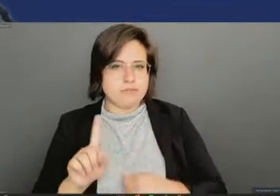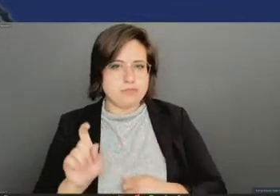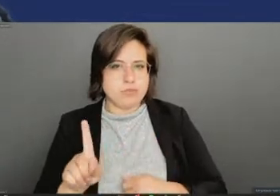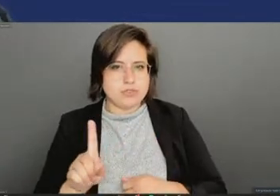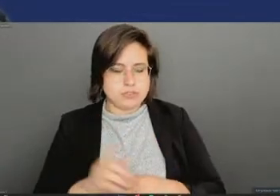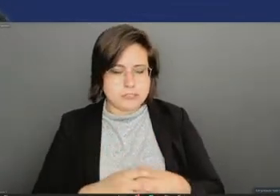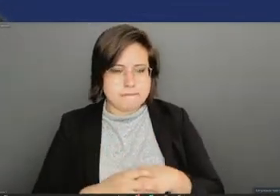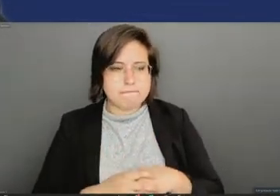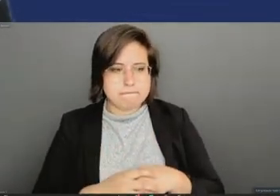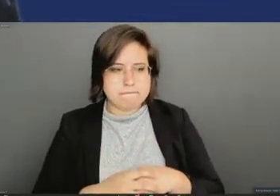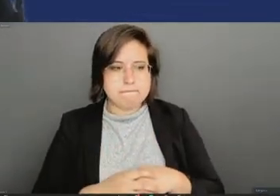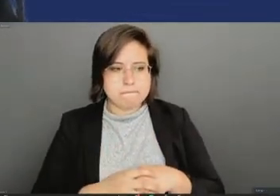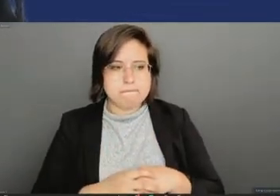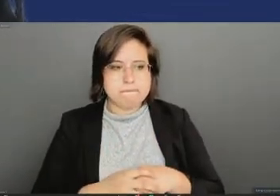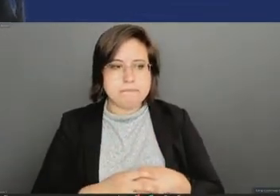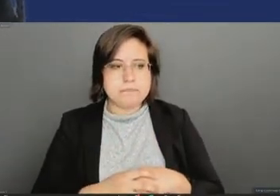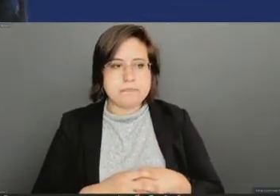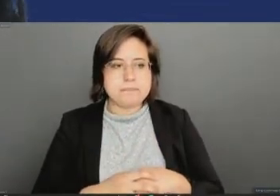question, Vivek.